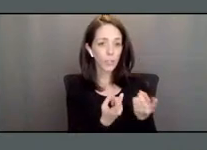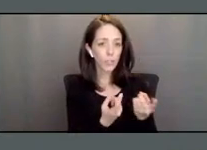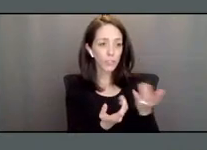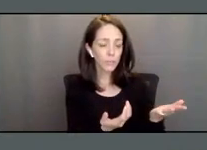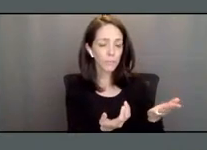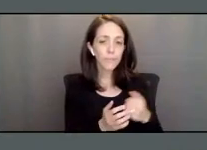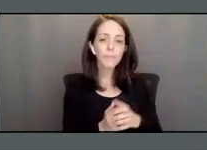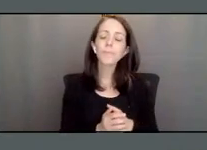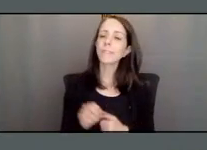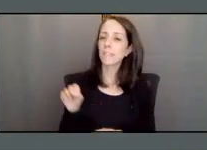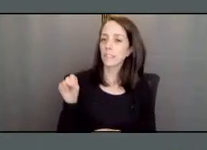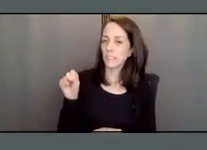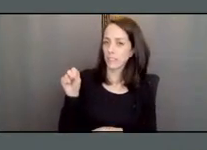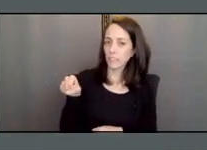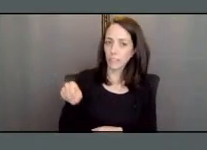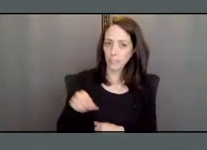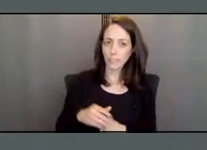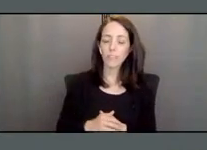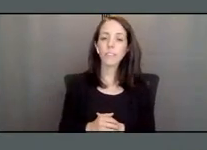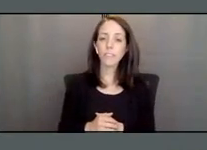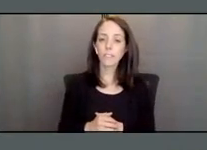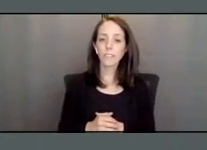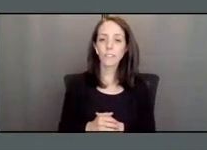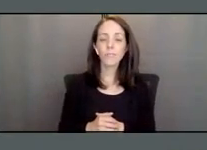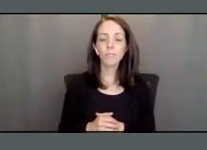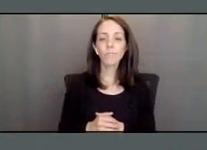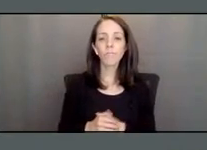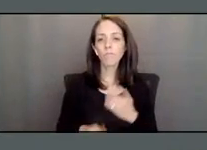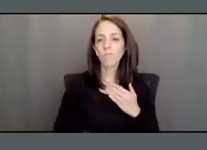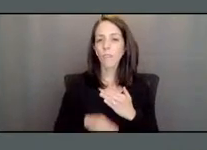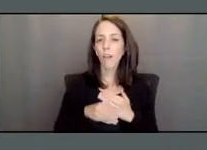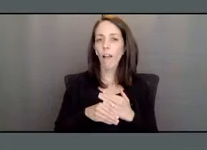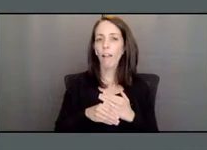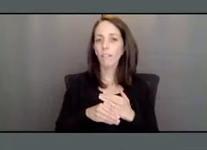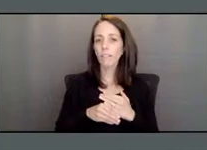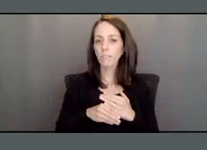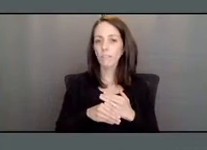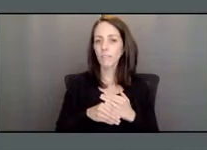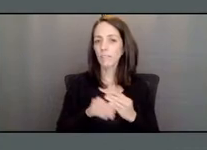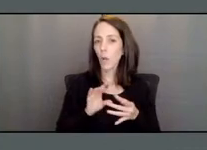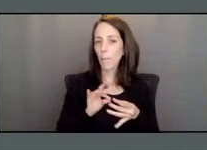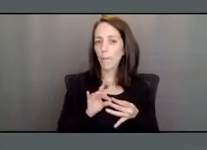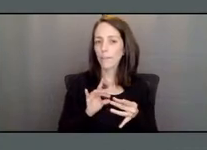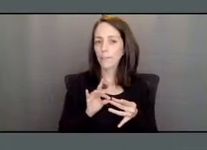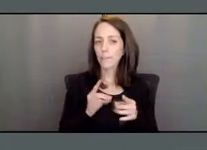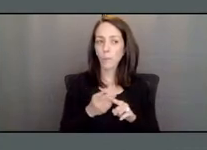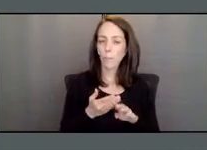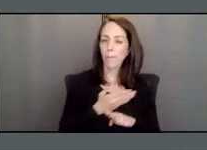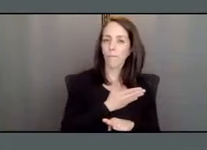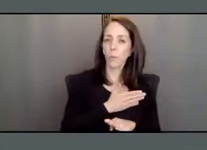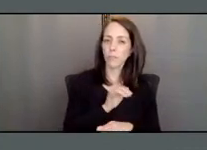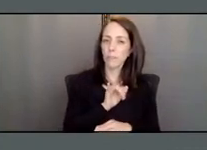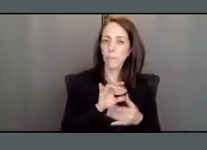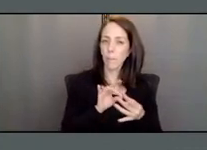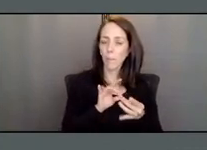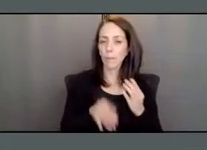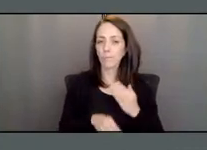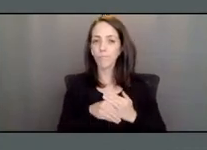Yeah, and thank you. This is a follow-on to my comment I made earlier when Ms. Barnes